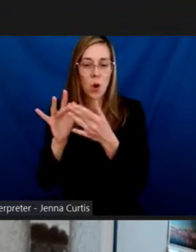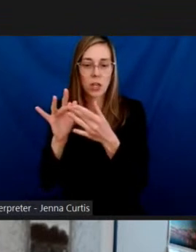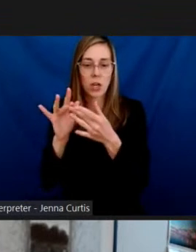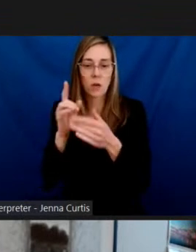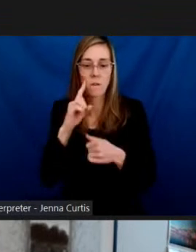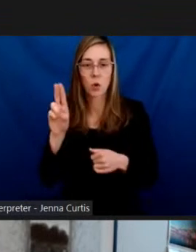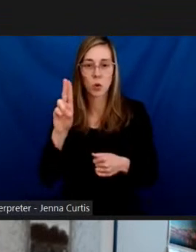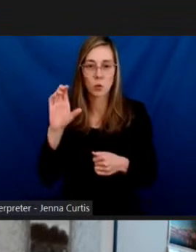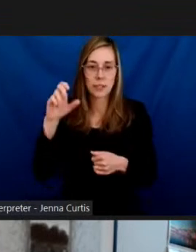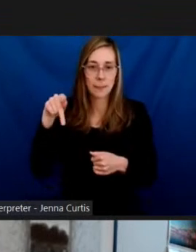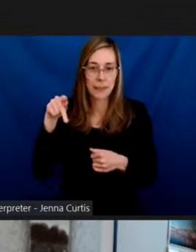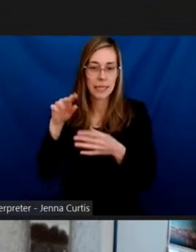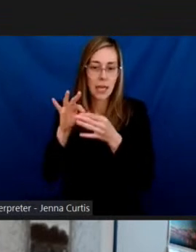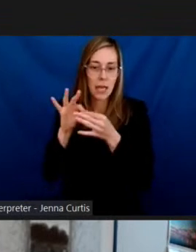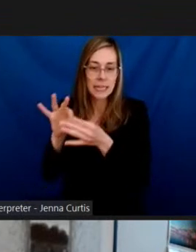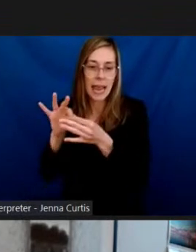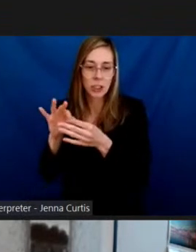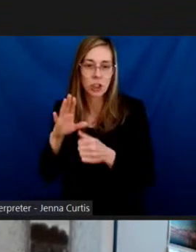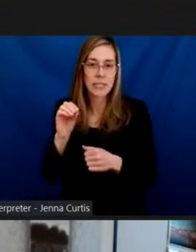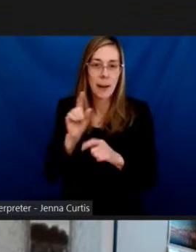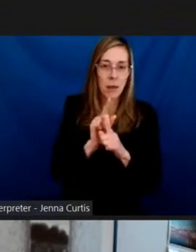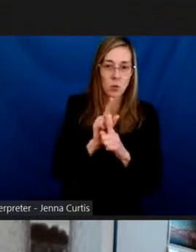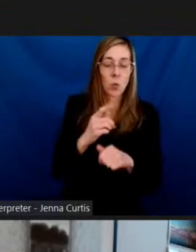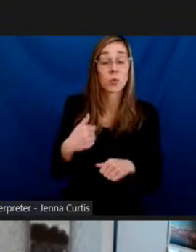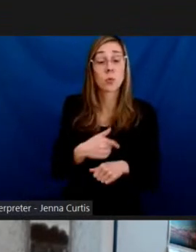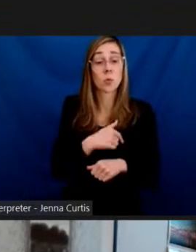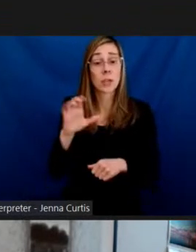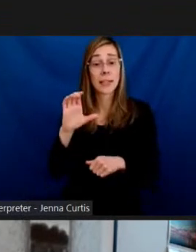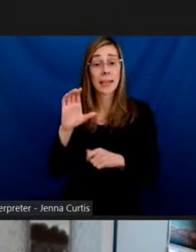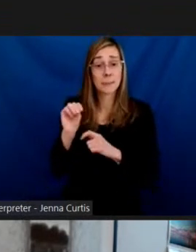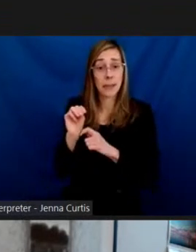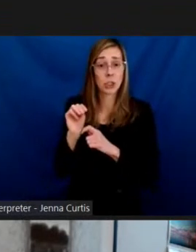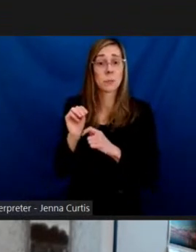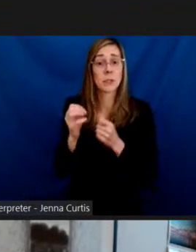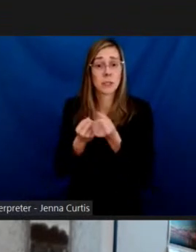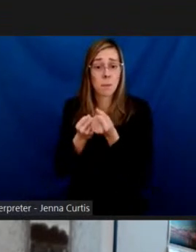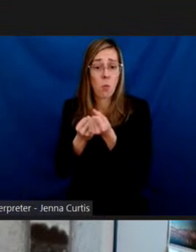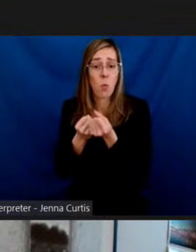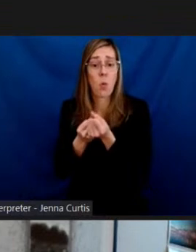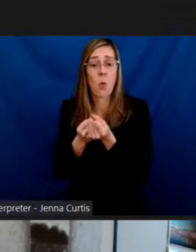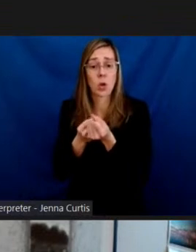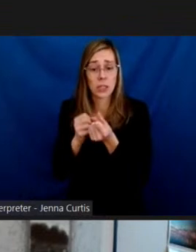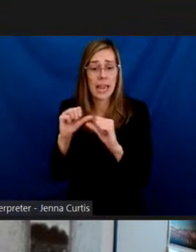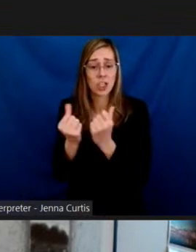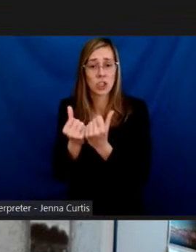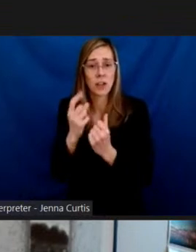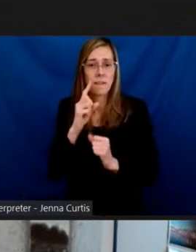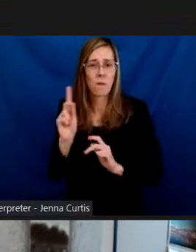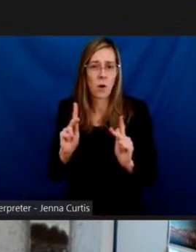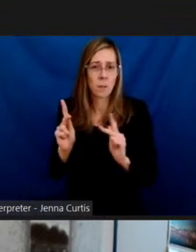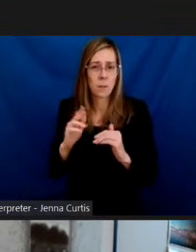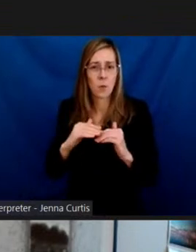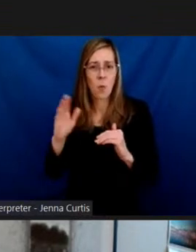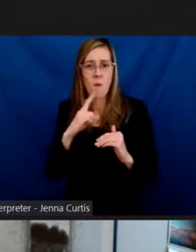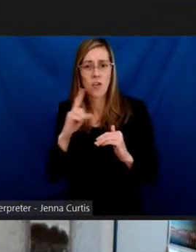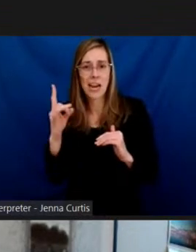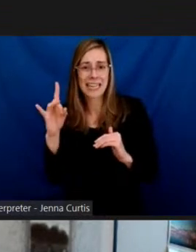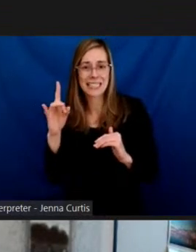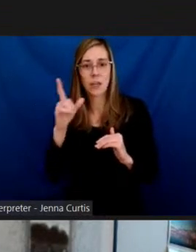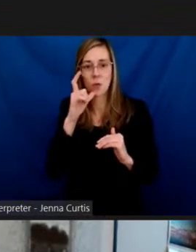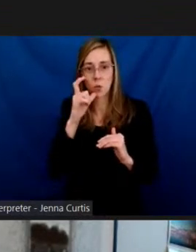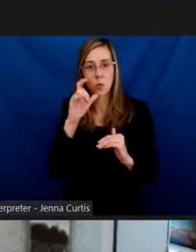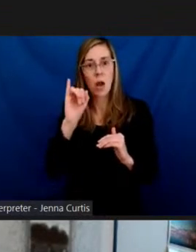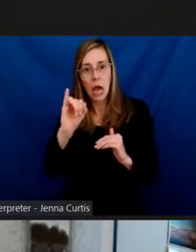Mentors. We are a case management support agency for people over the age of 18 with intellectual and developmental